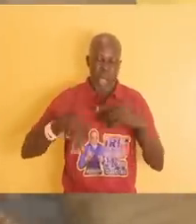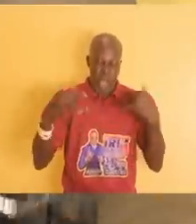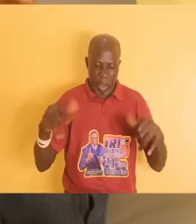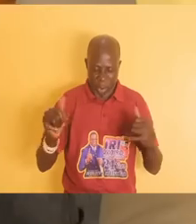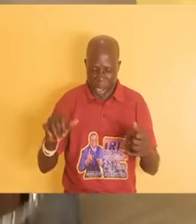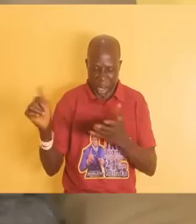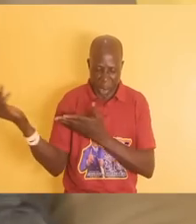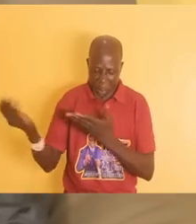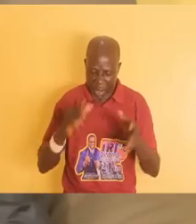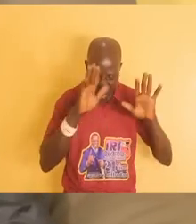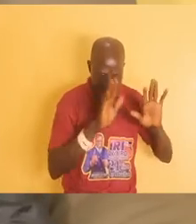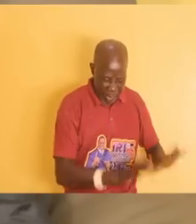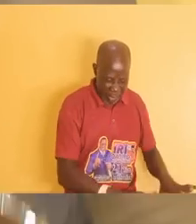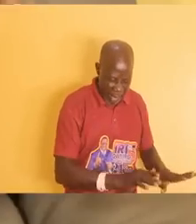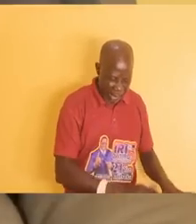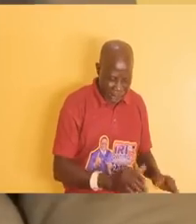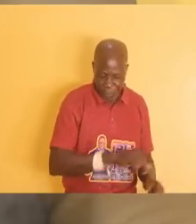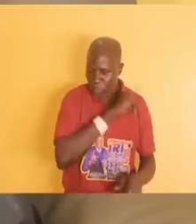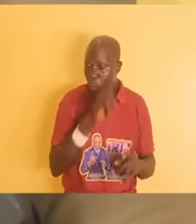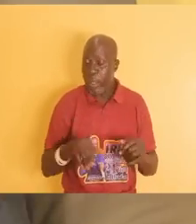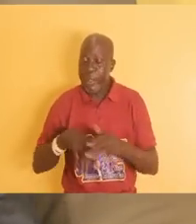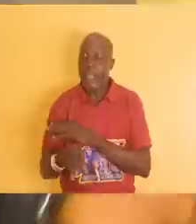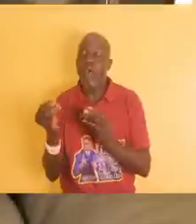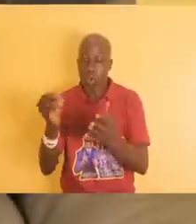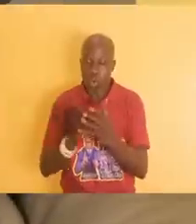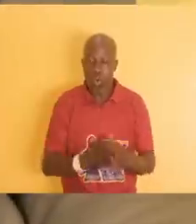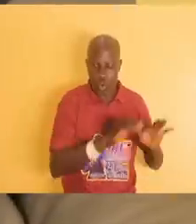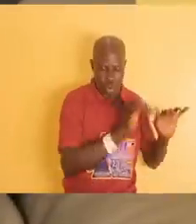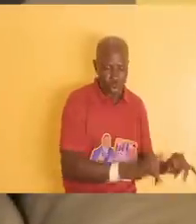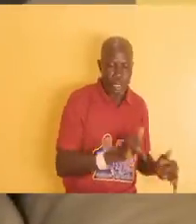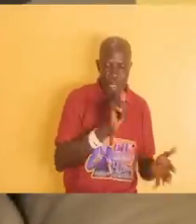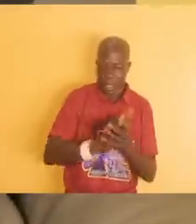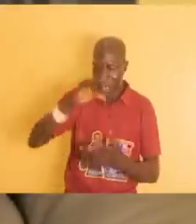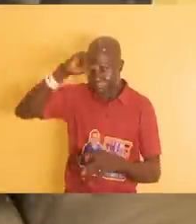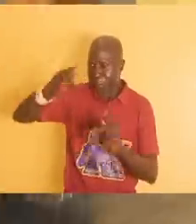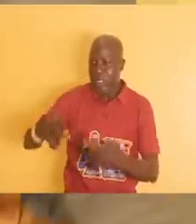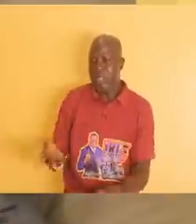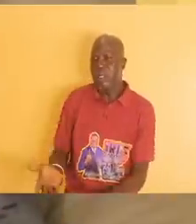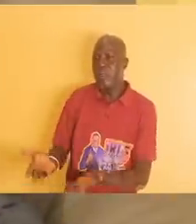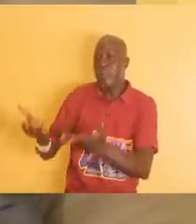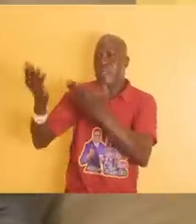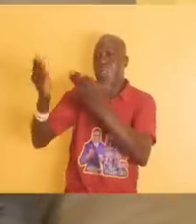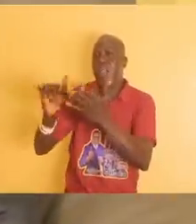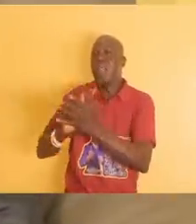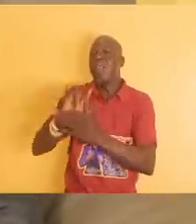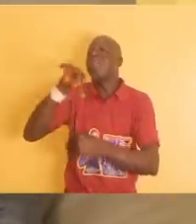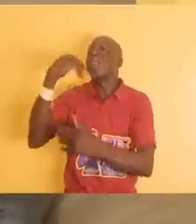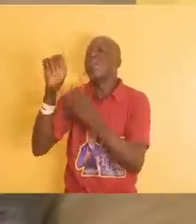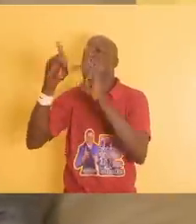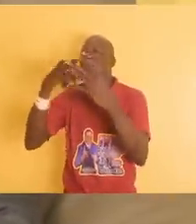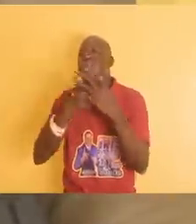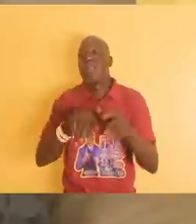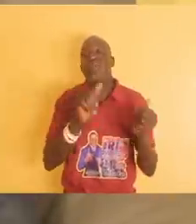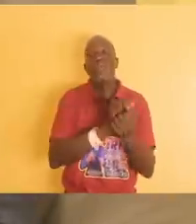Jokingly, he began to come down. As coming down gradually, and that person's business is the